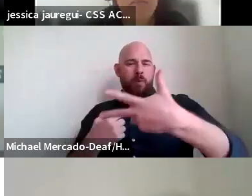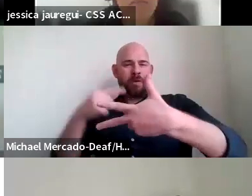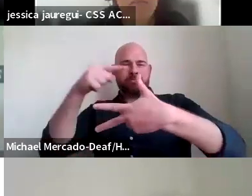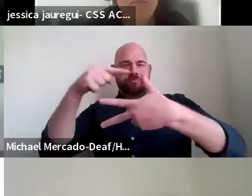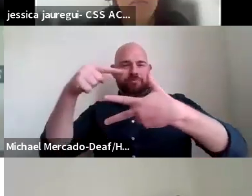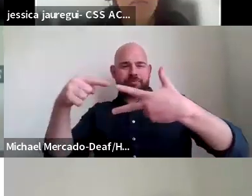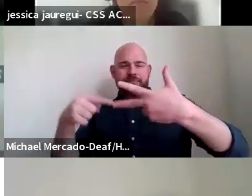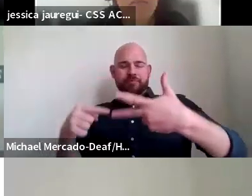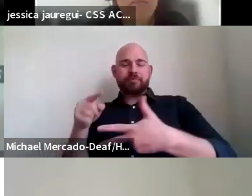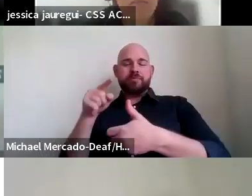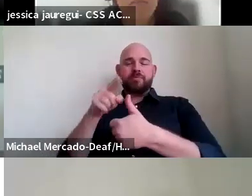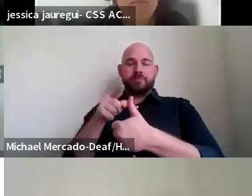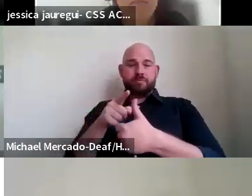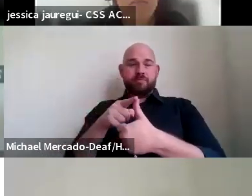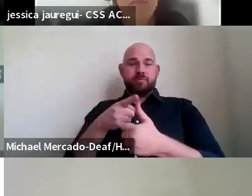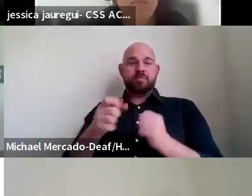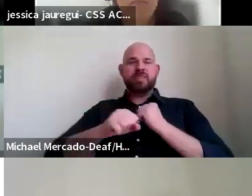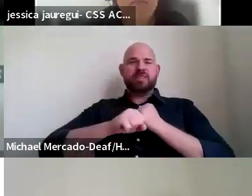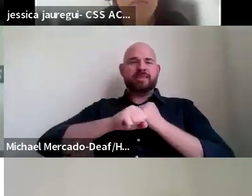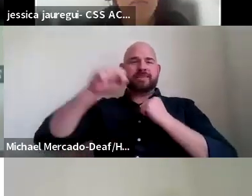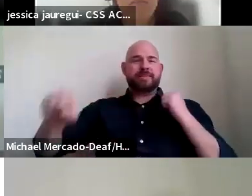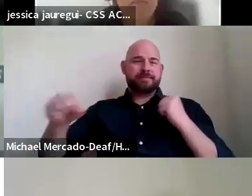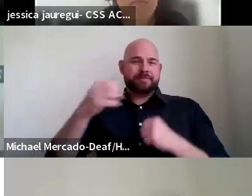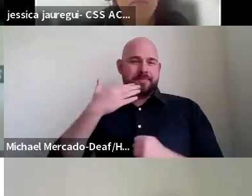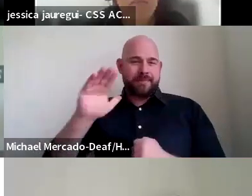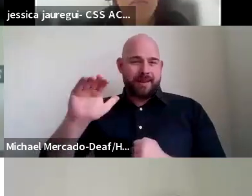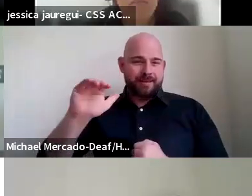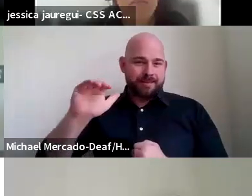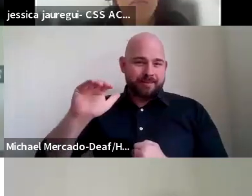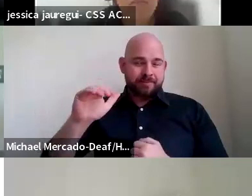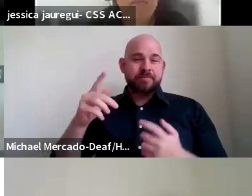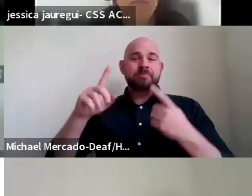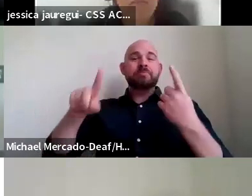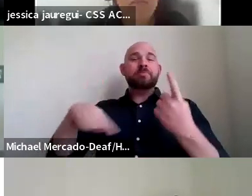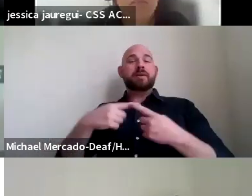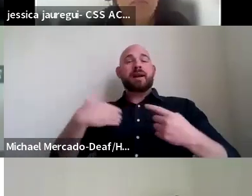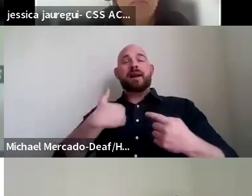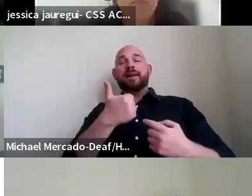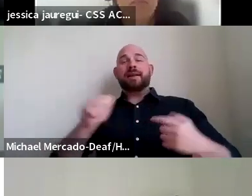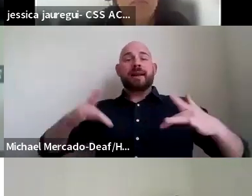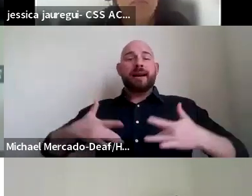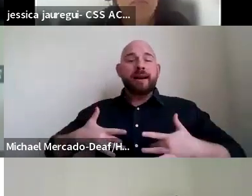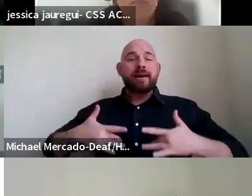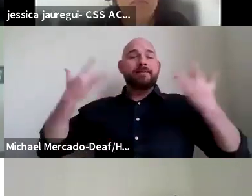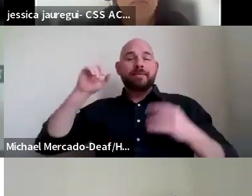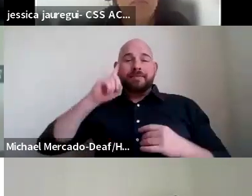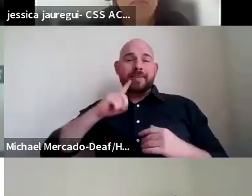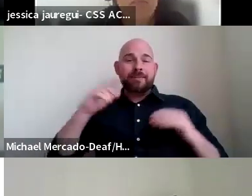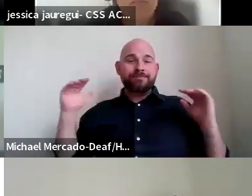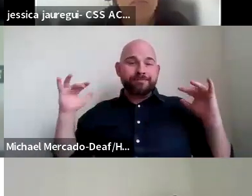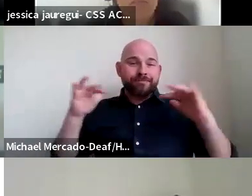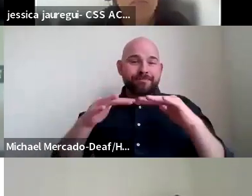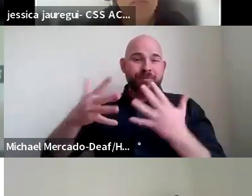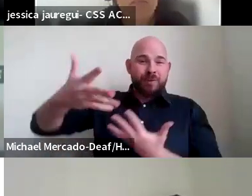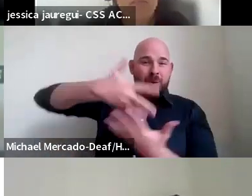just, the hearing culture. So there's three different things here, and there's an extended goodbye. That's the first thing